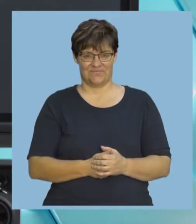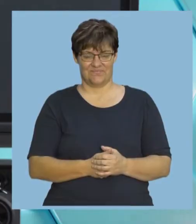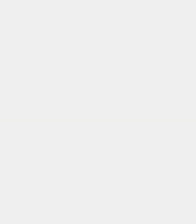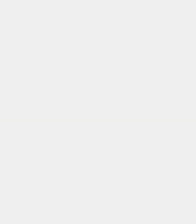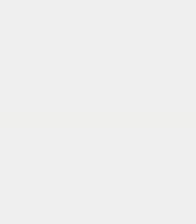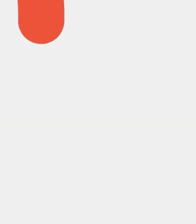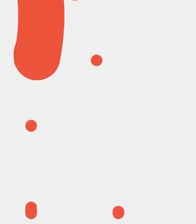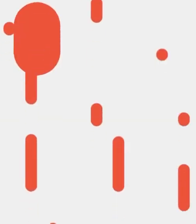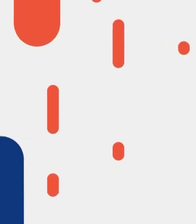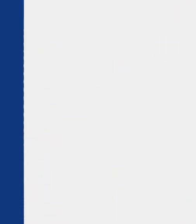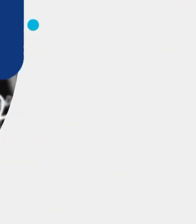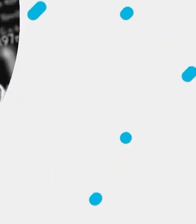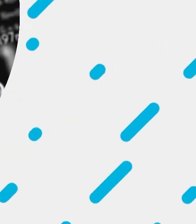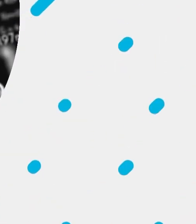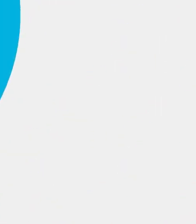Fantastic.